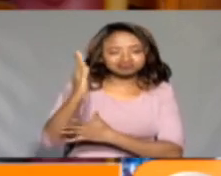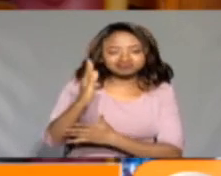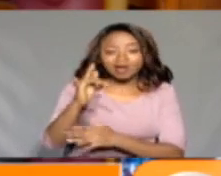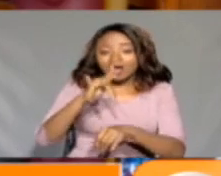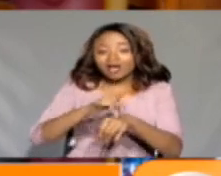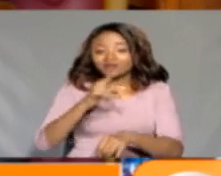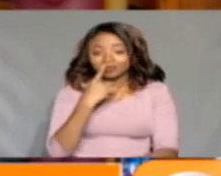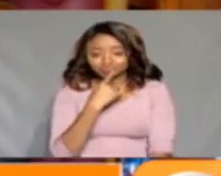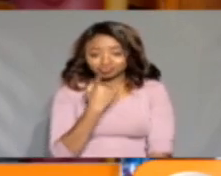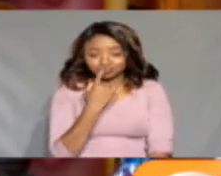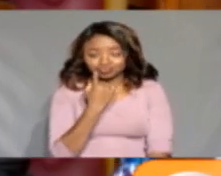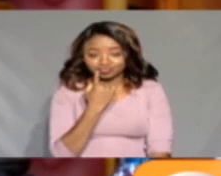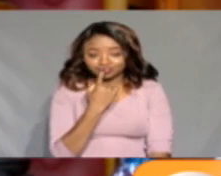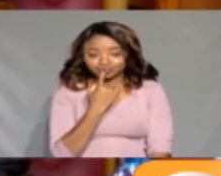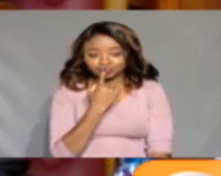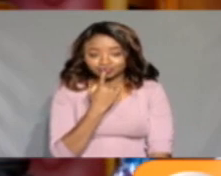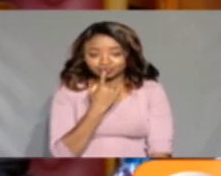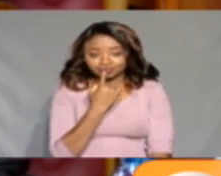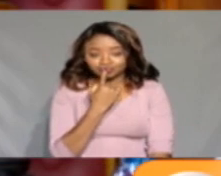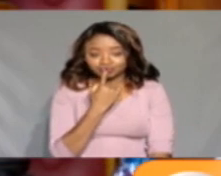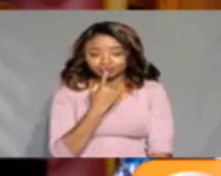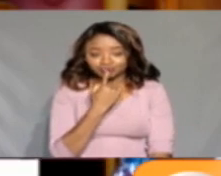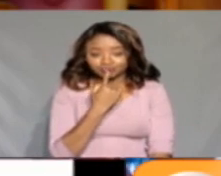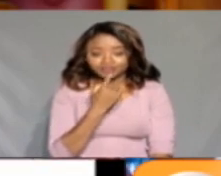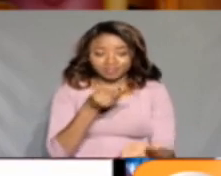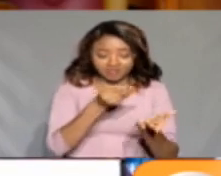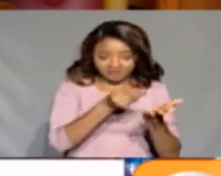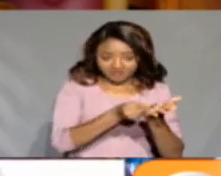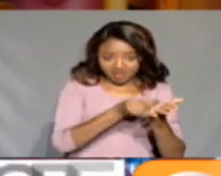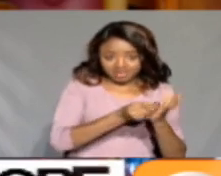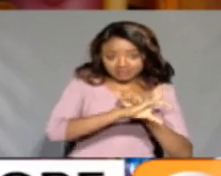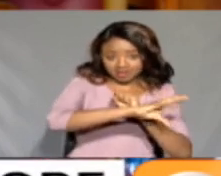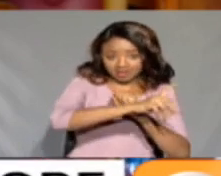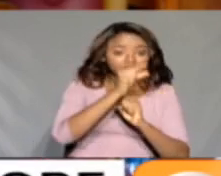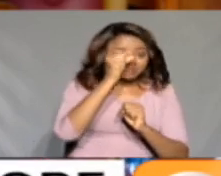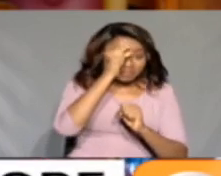affect the finances of the county governments,